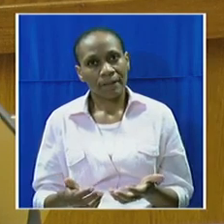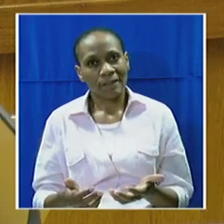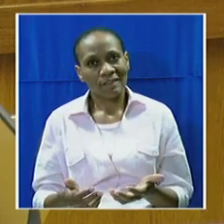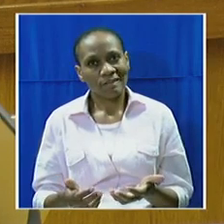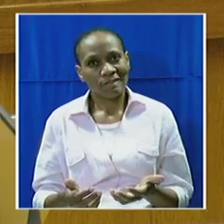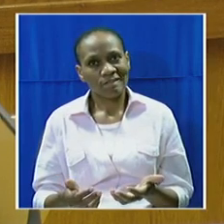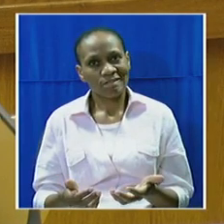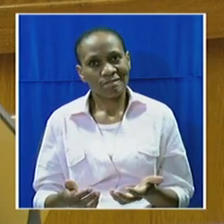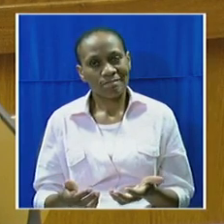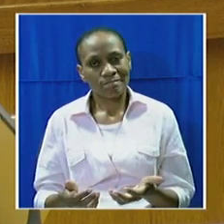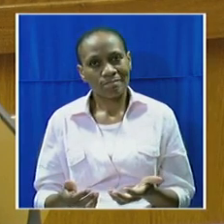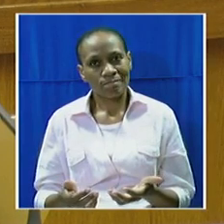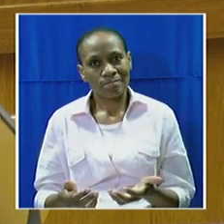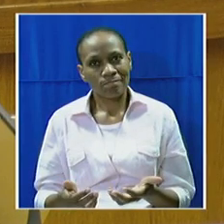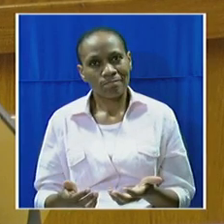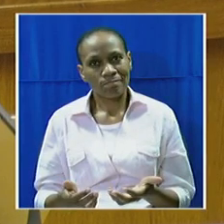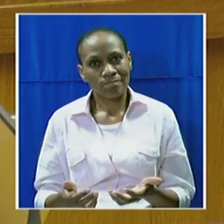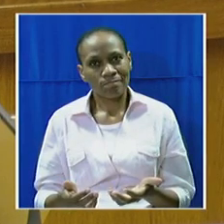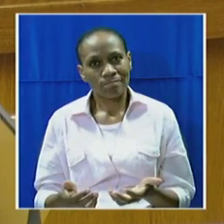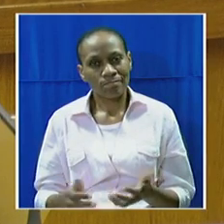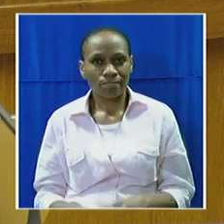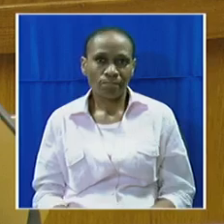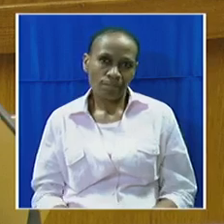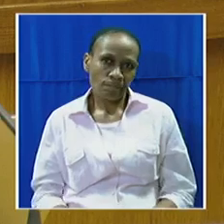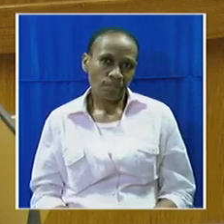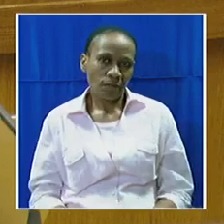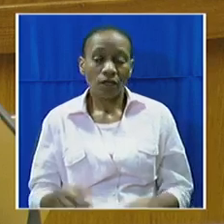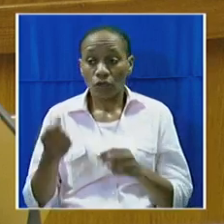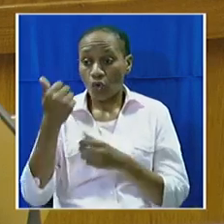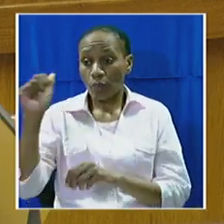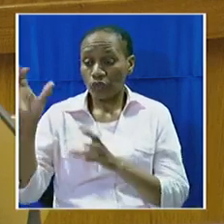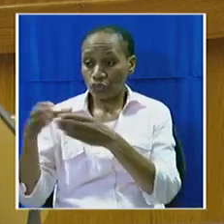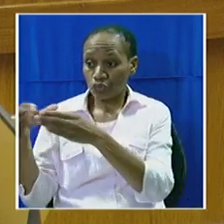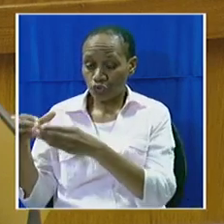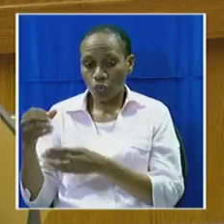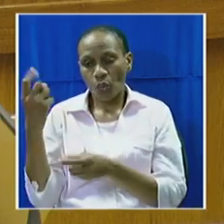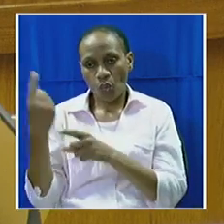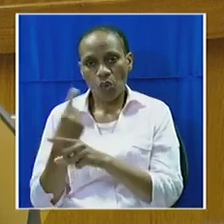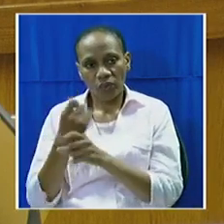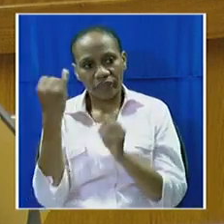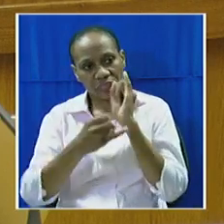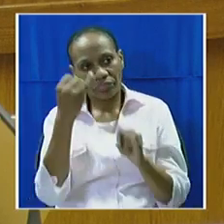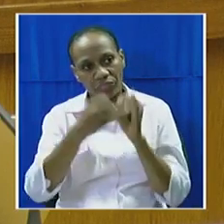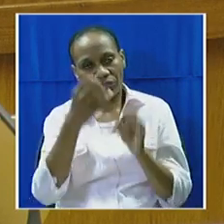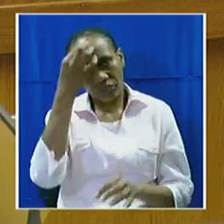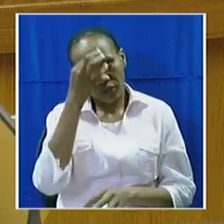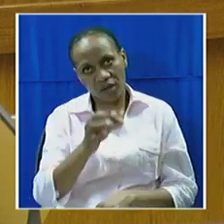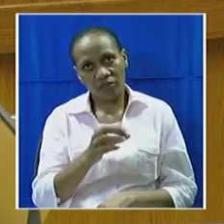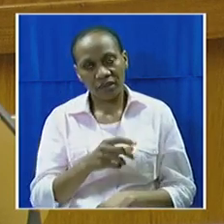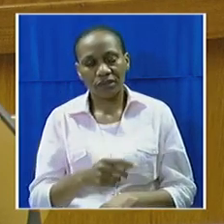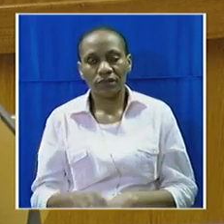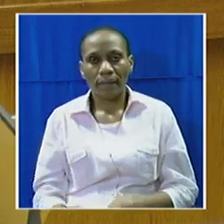there's a lot of criticism by the opposition who doesn't take serious because they're not in